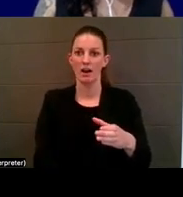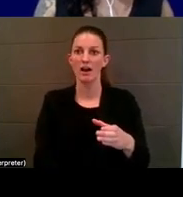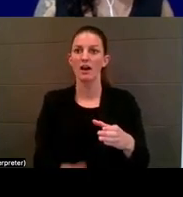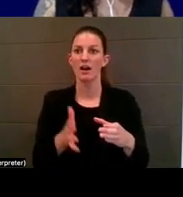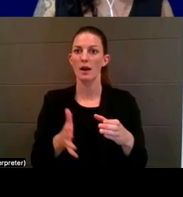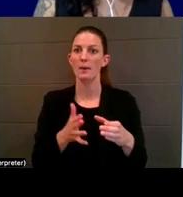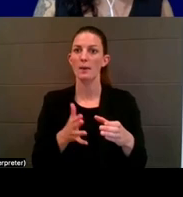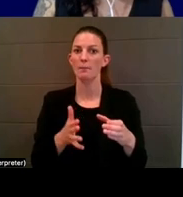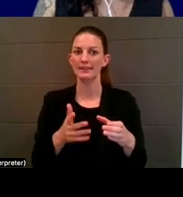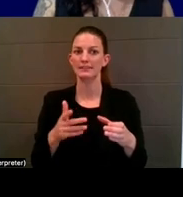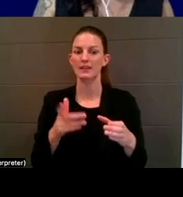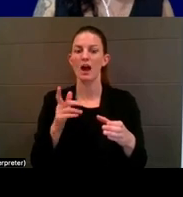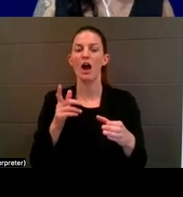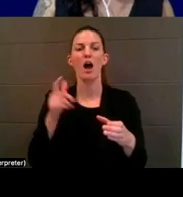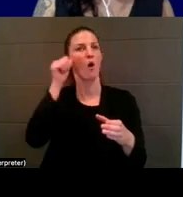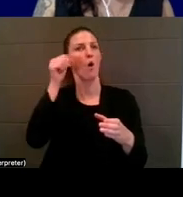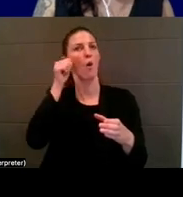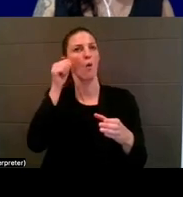drinking.